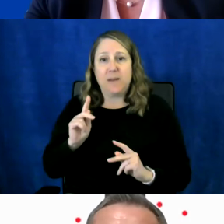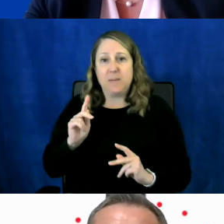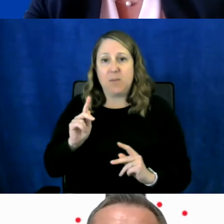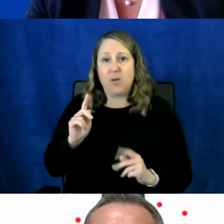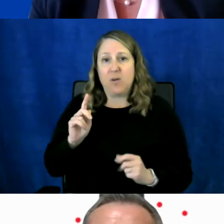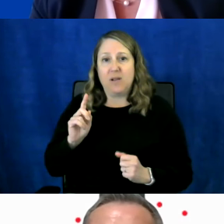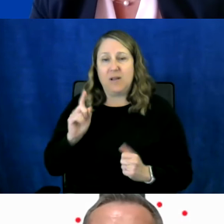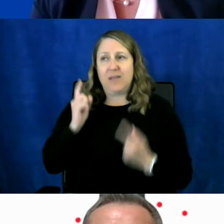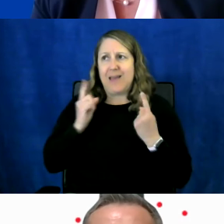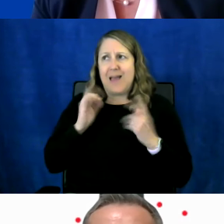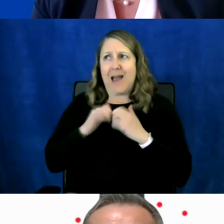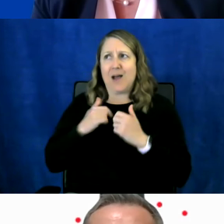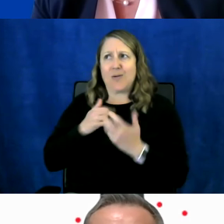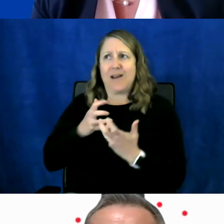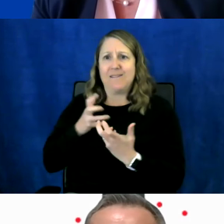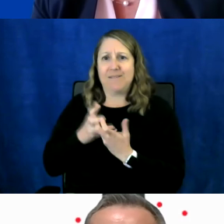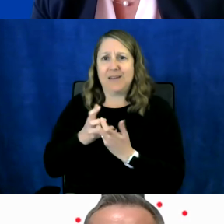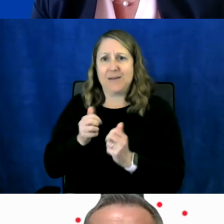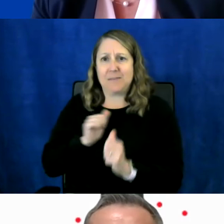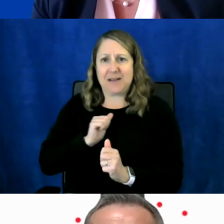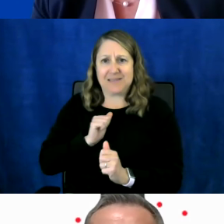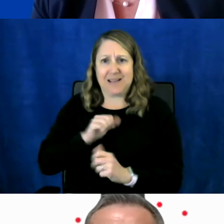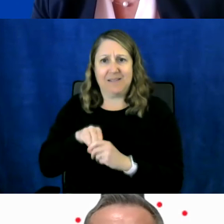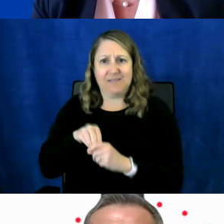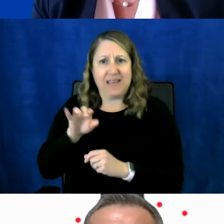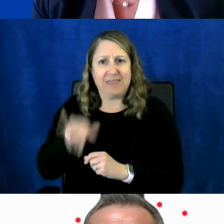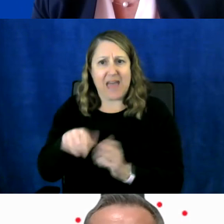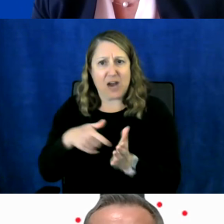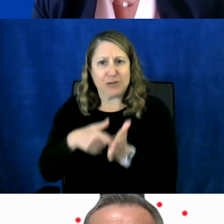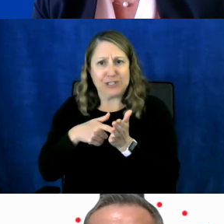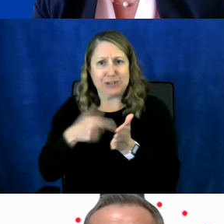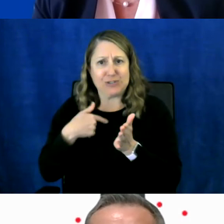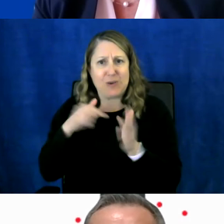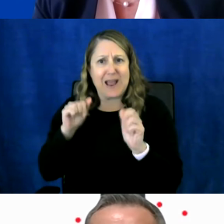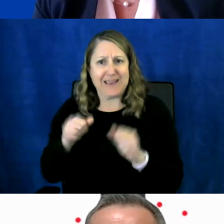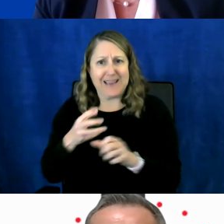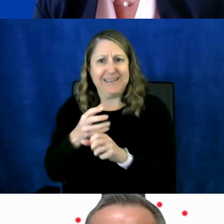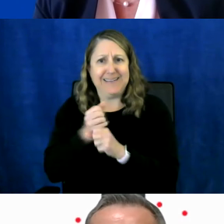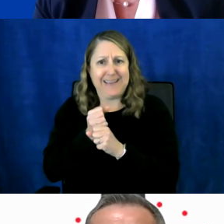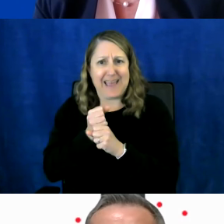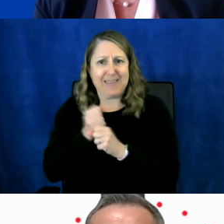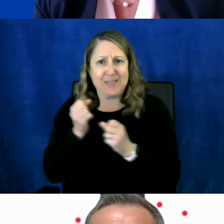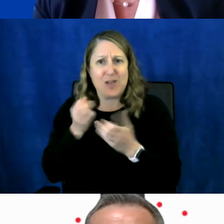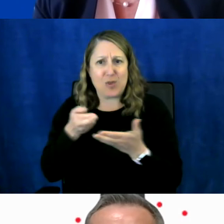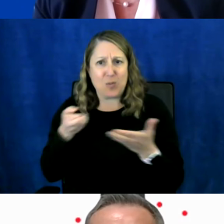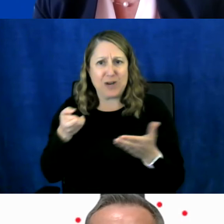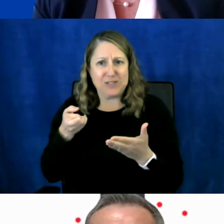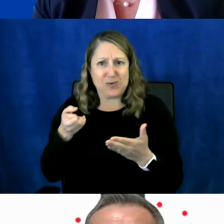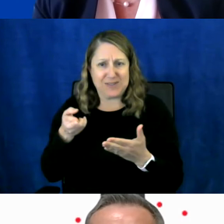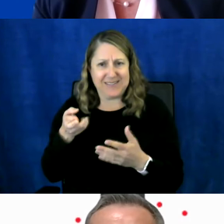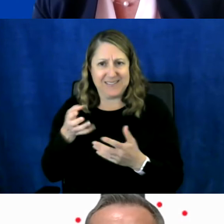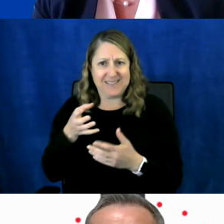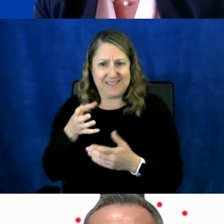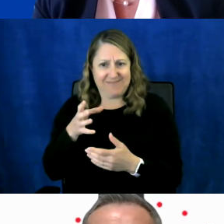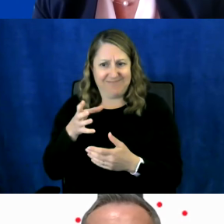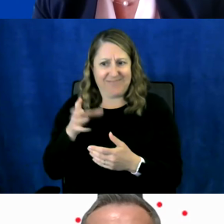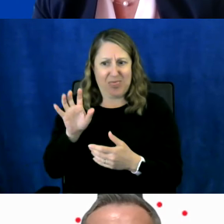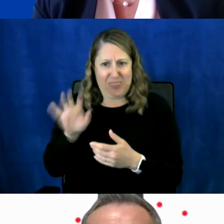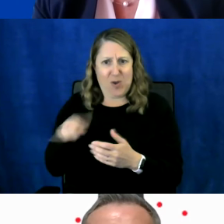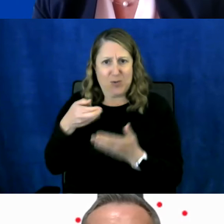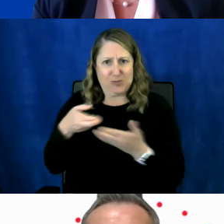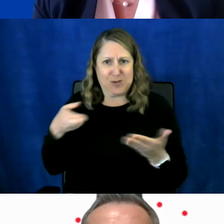do I fit myself under that criteria so I can get the scarcity of resources? And the concern is about